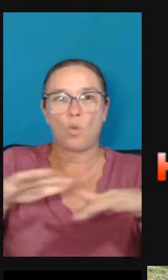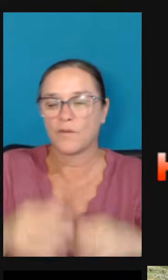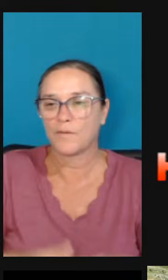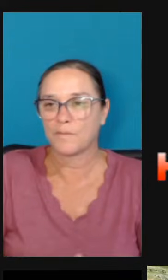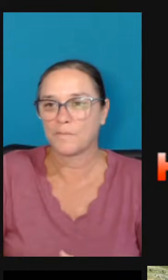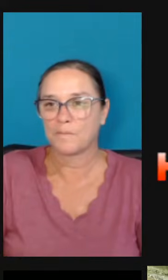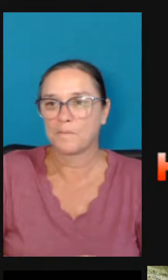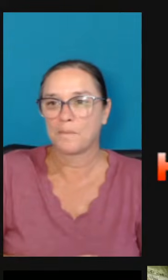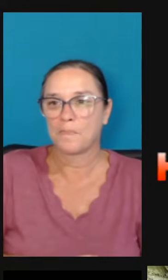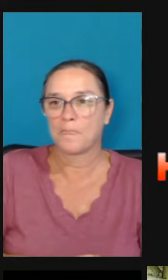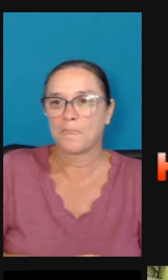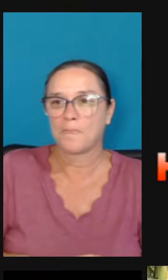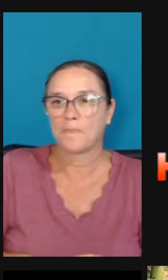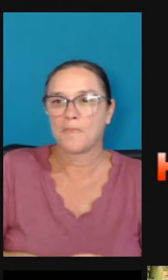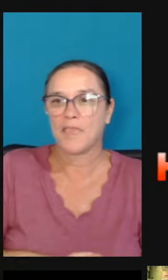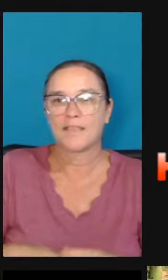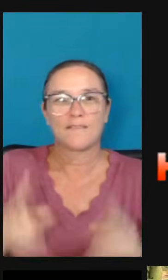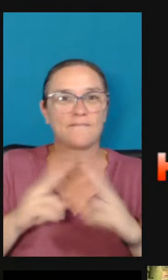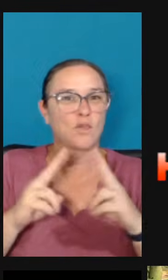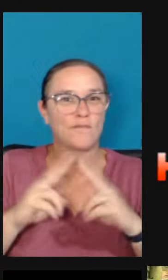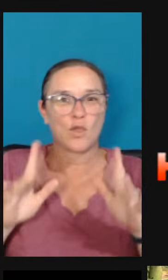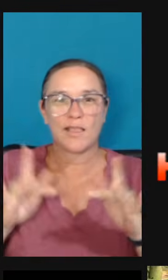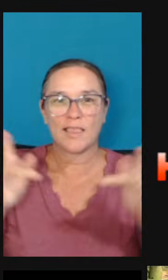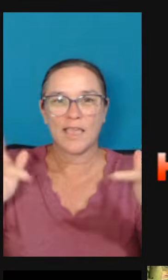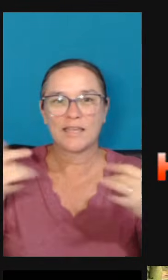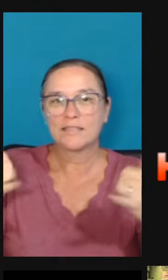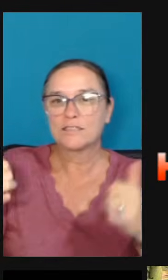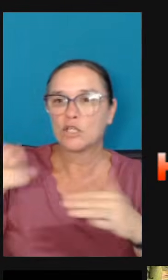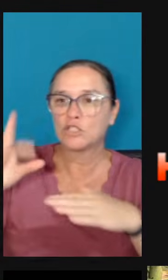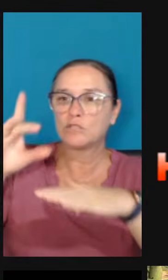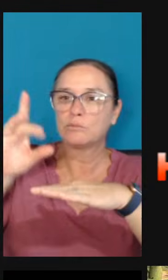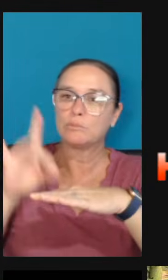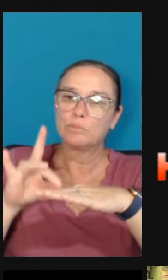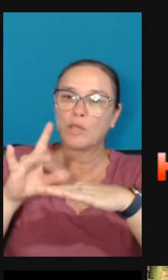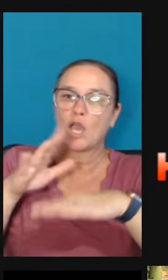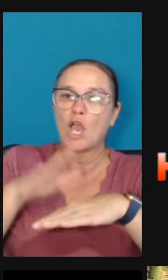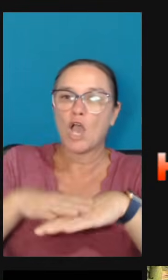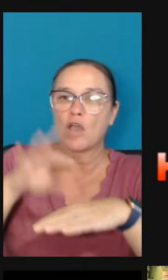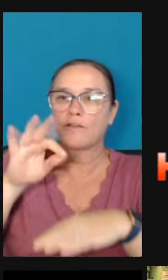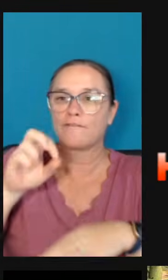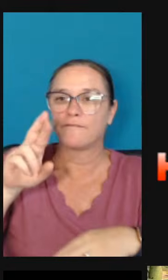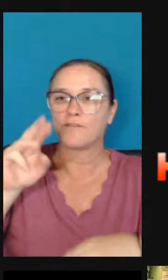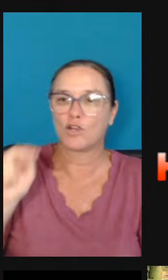so light, it's still resting on top of a hapu'u fern,